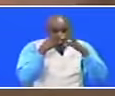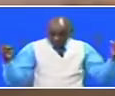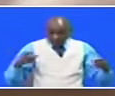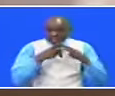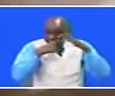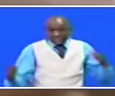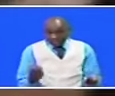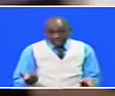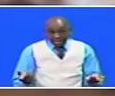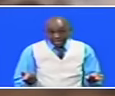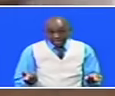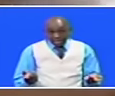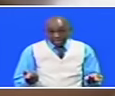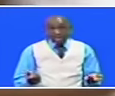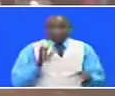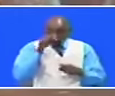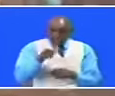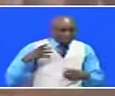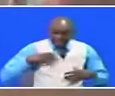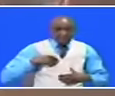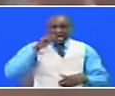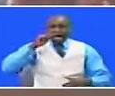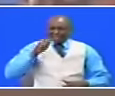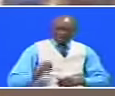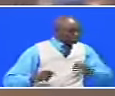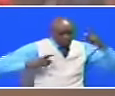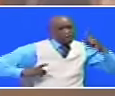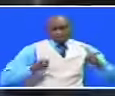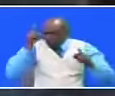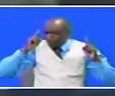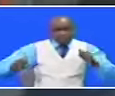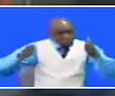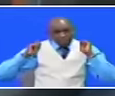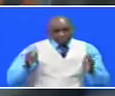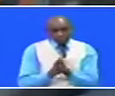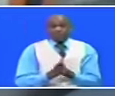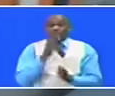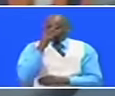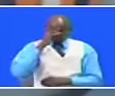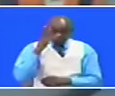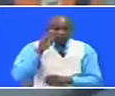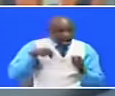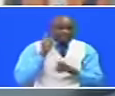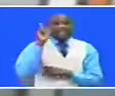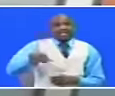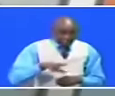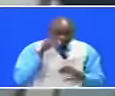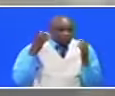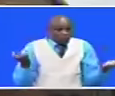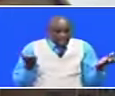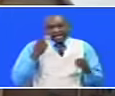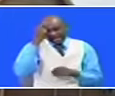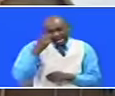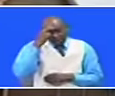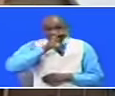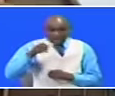man, and residents in Kabete were up in arms. 24 hours later, he was found in